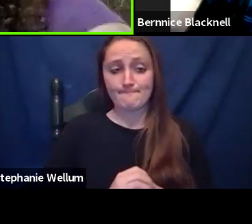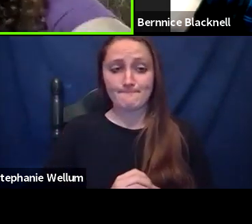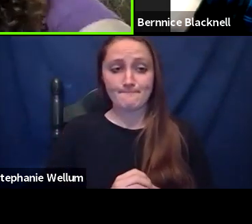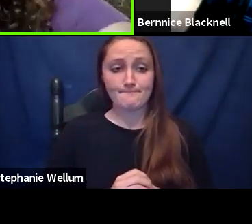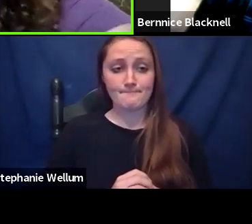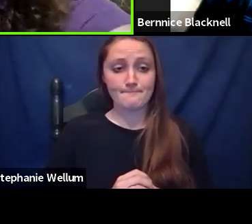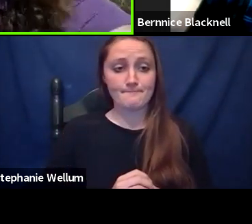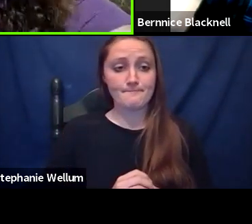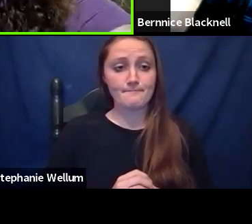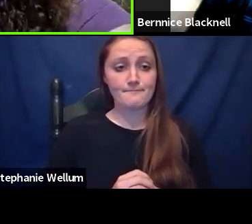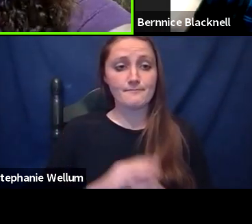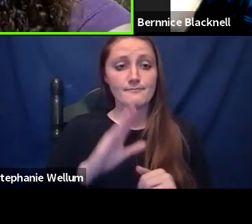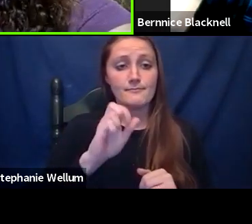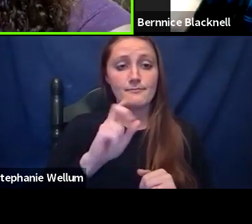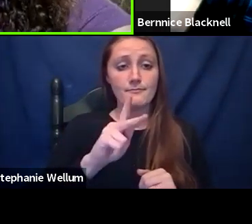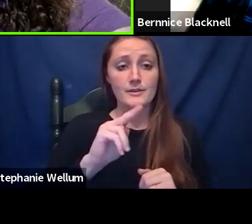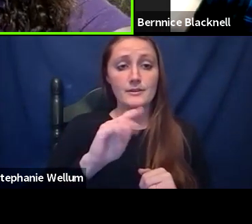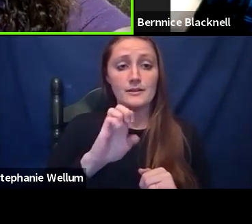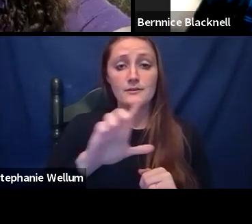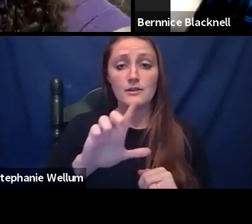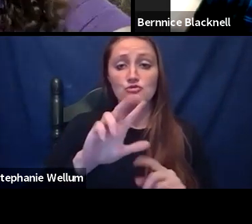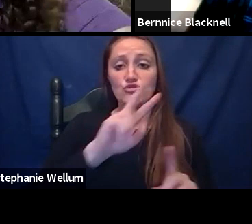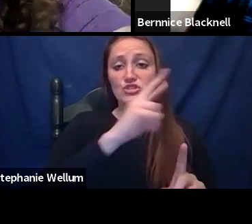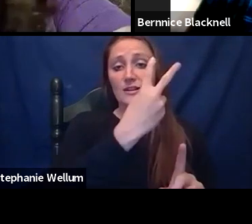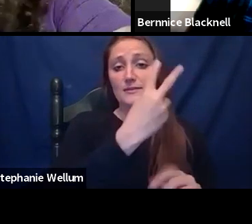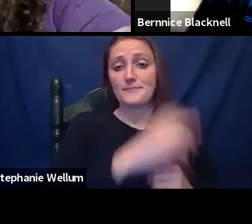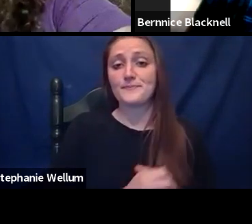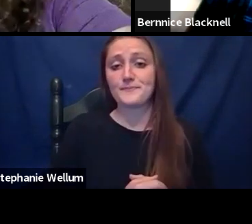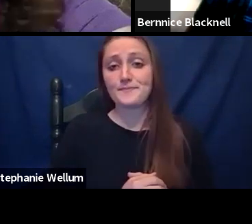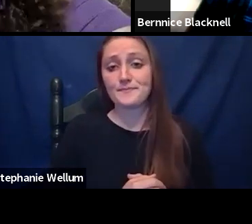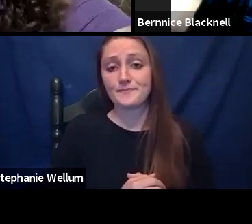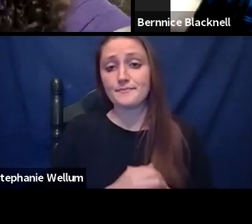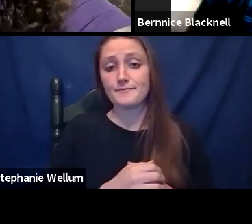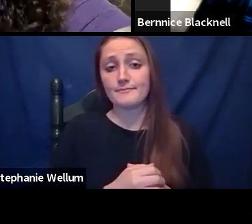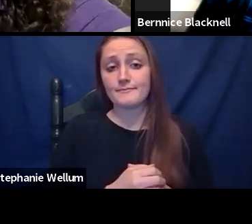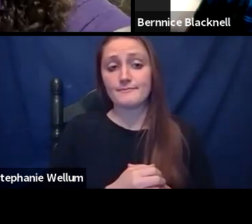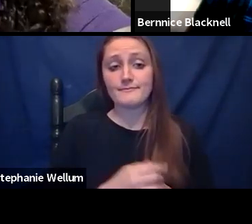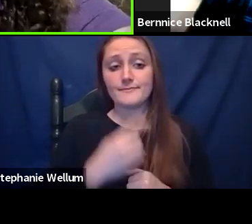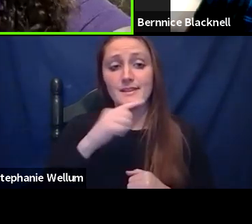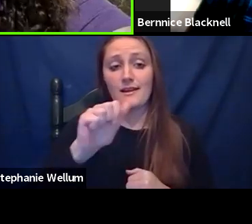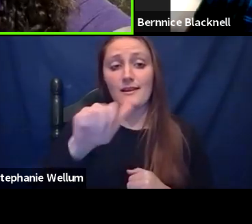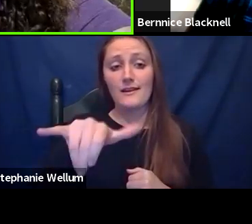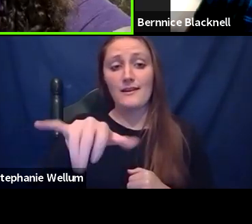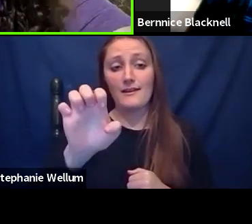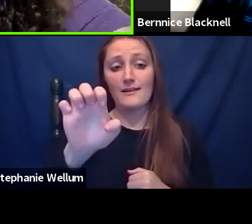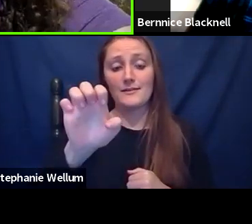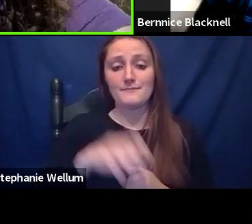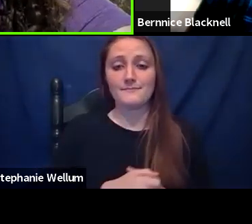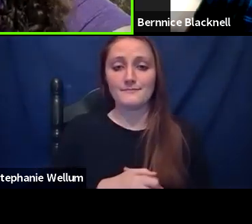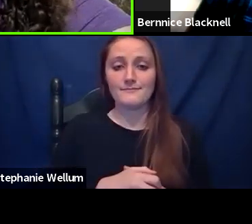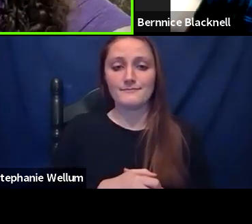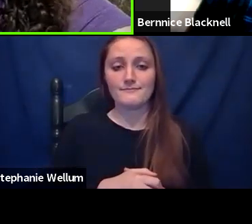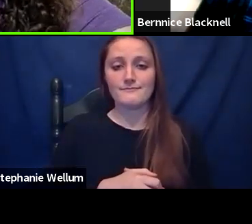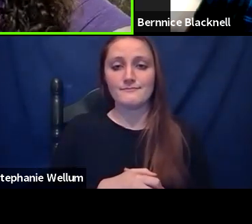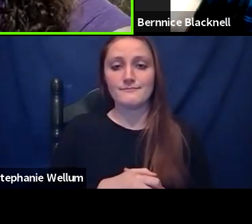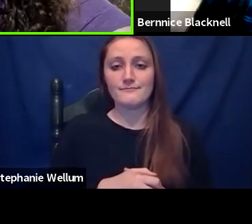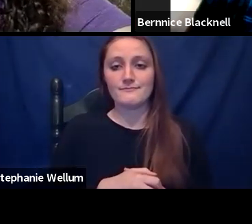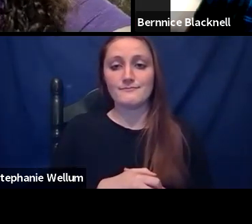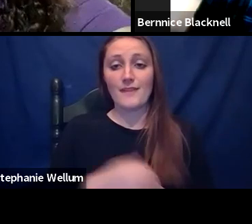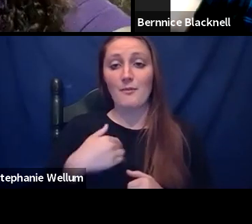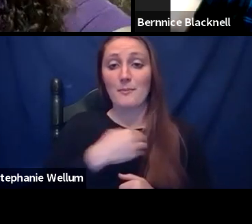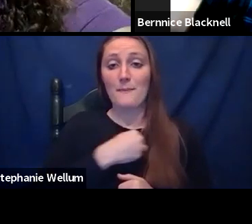Commissioner Blacknell seconded. Okay. All those in favor signify by saying aye. Aye. Aye. And because I'm a member